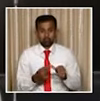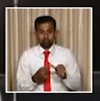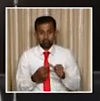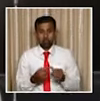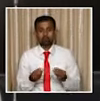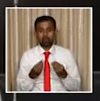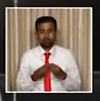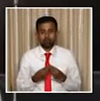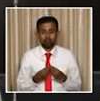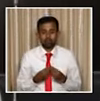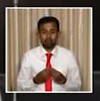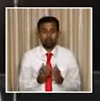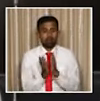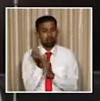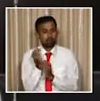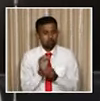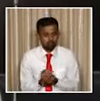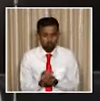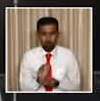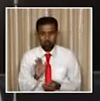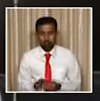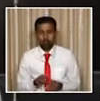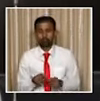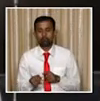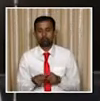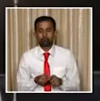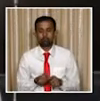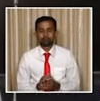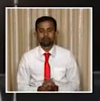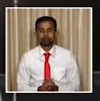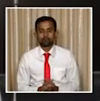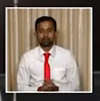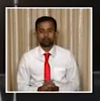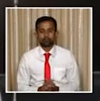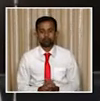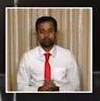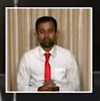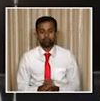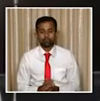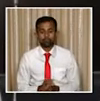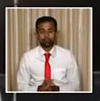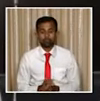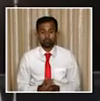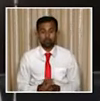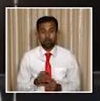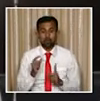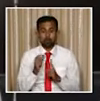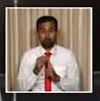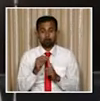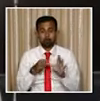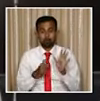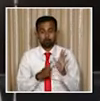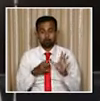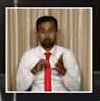solution of the creating and recognizing the independent and sovereign state of Palestine of 1967